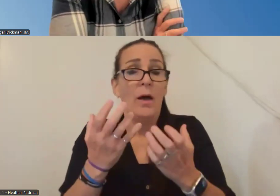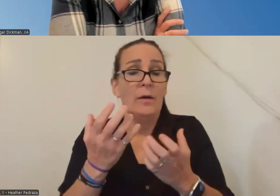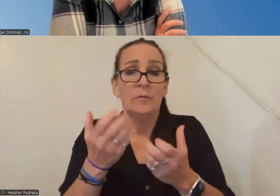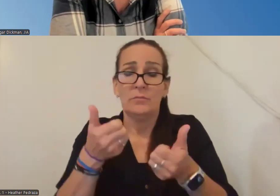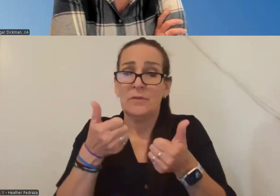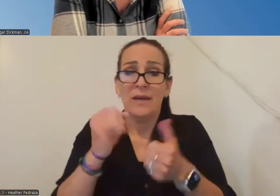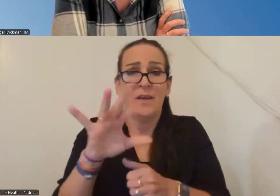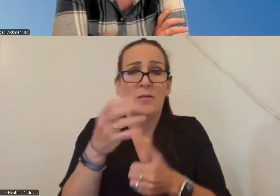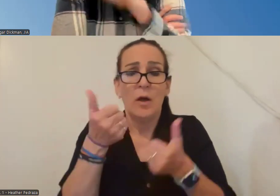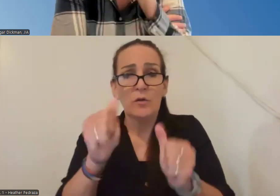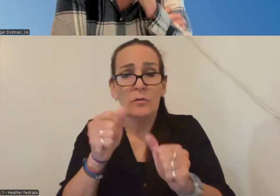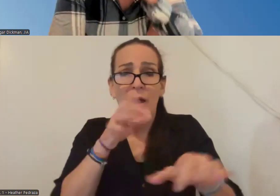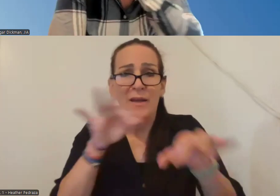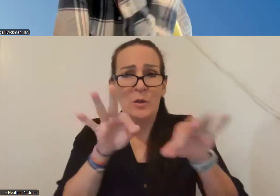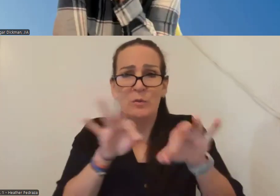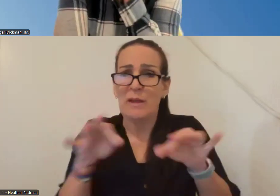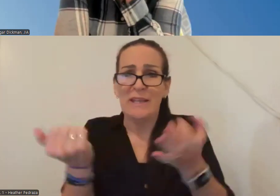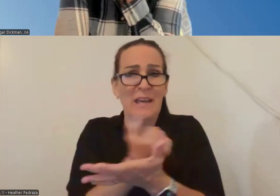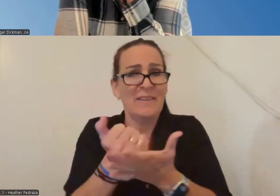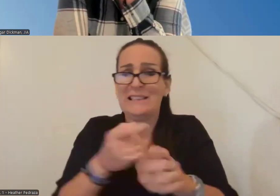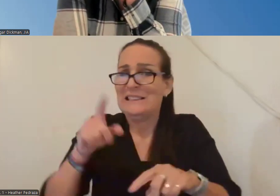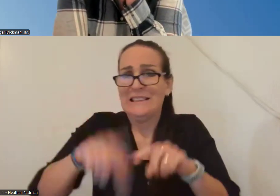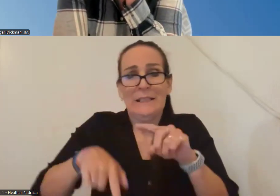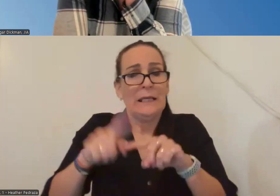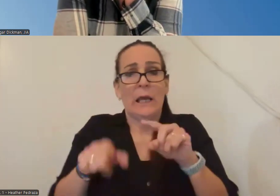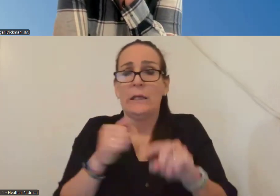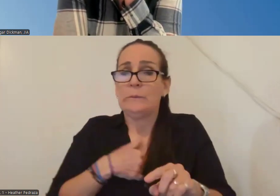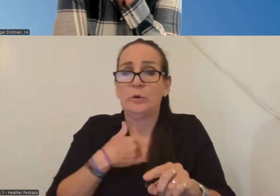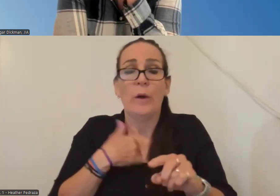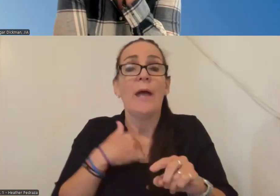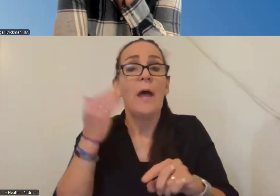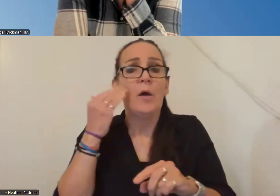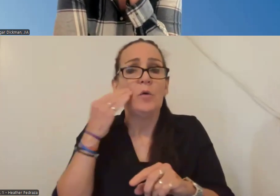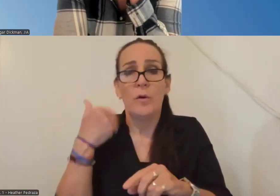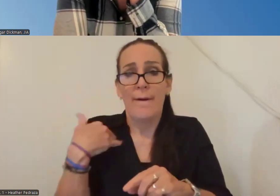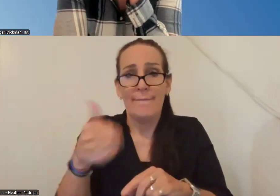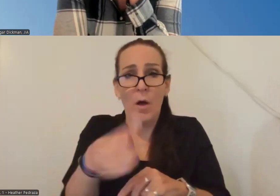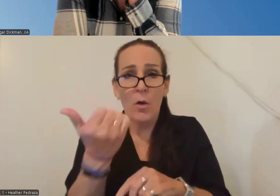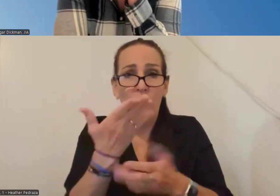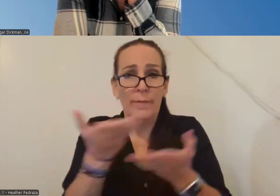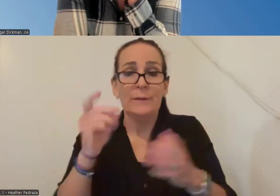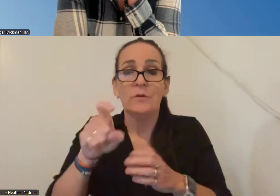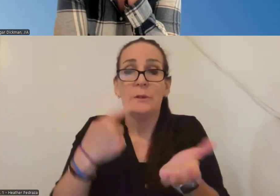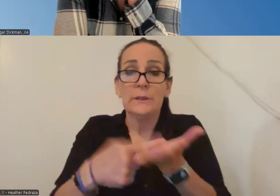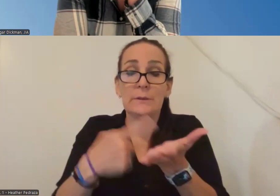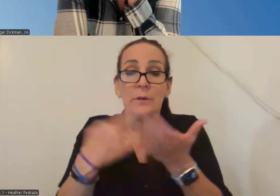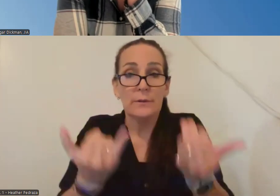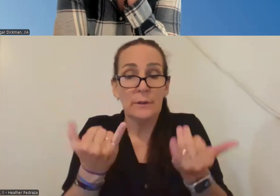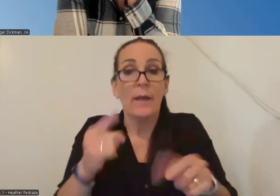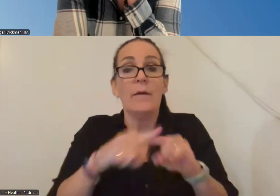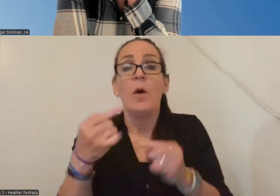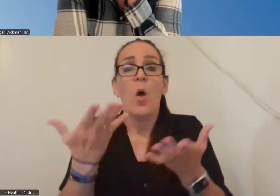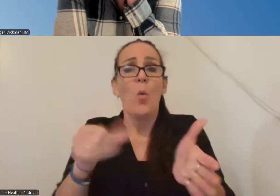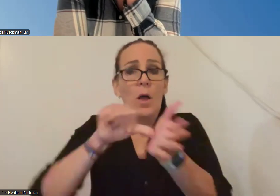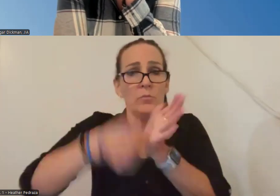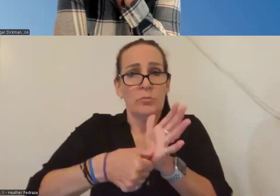everything, so I'm not going to be able to address everything. I know there's other things for you guys that you have to talk about today, but I just want to emphasize